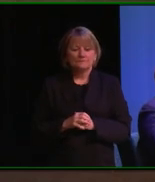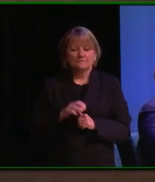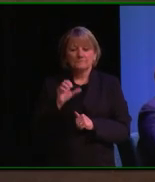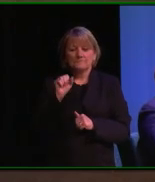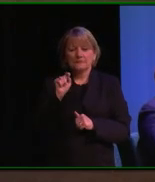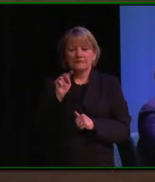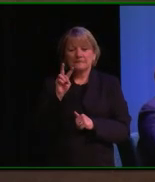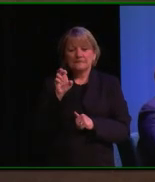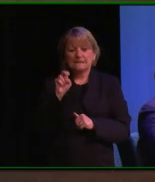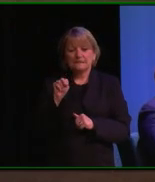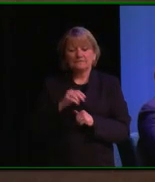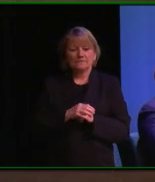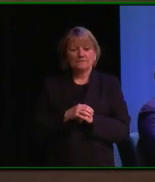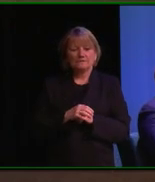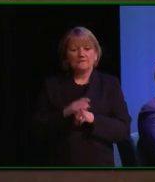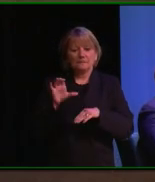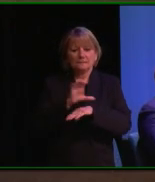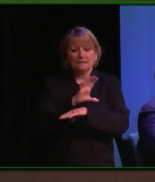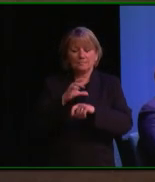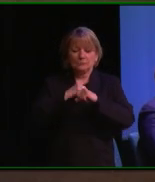Stephen Sheridan, Cybersecurity.